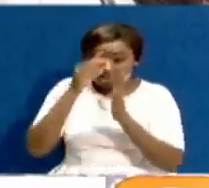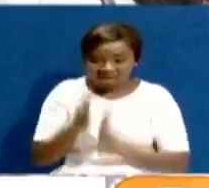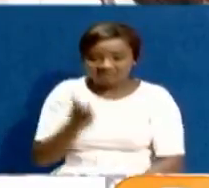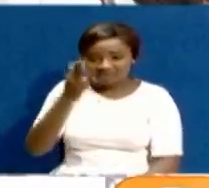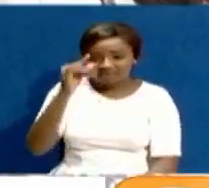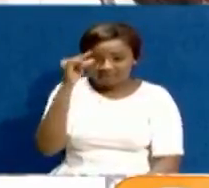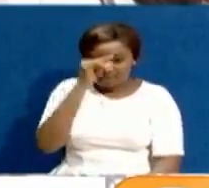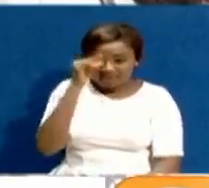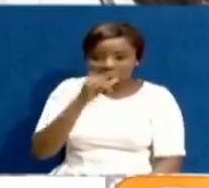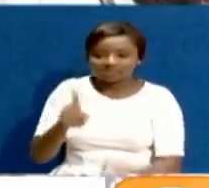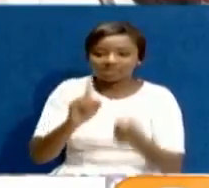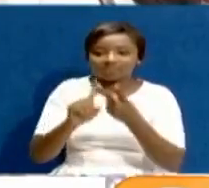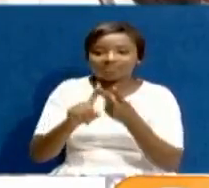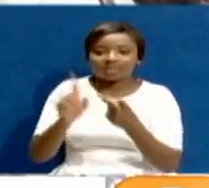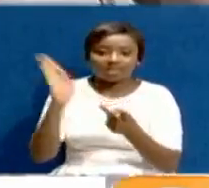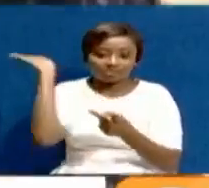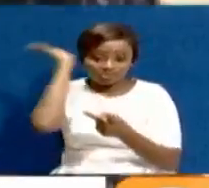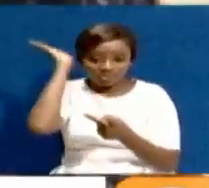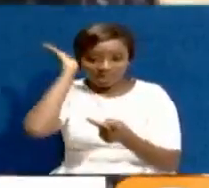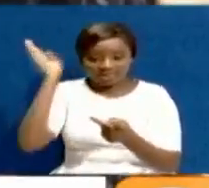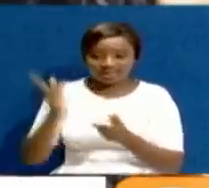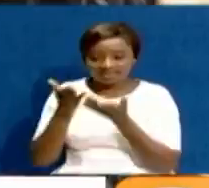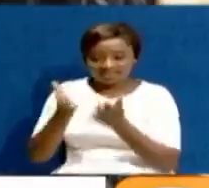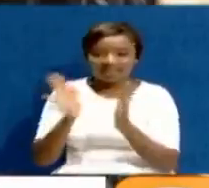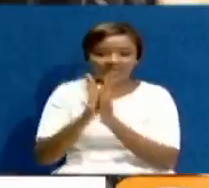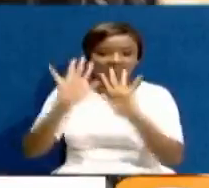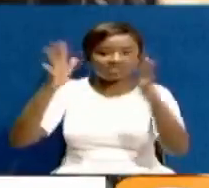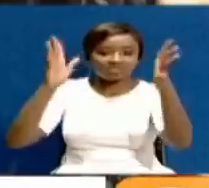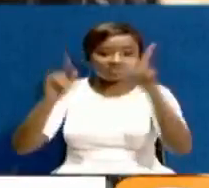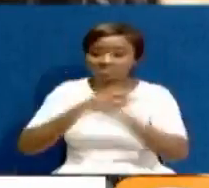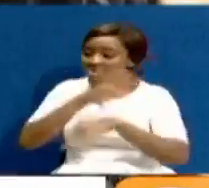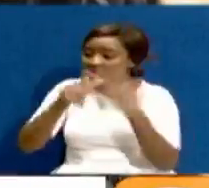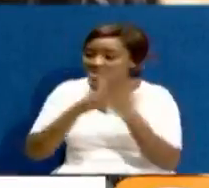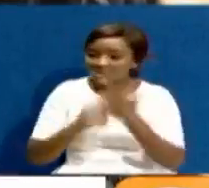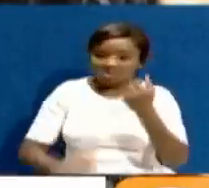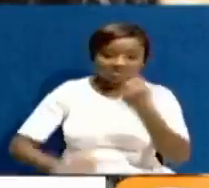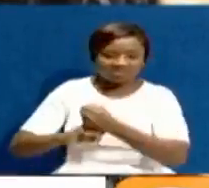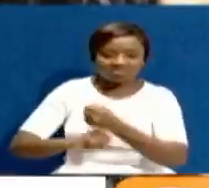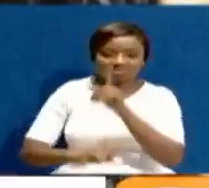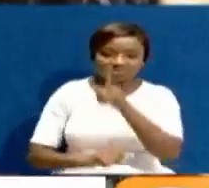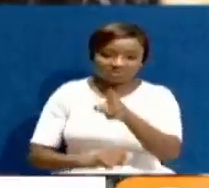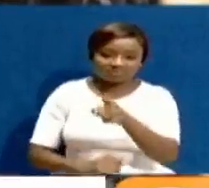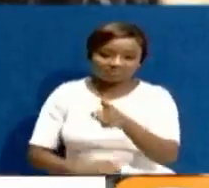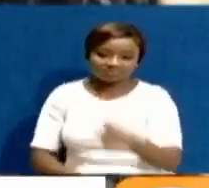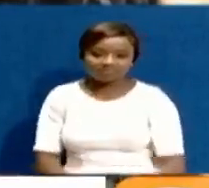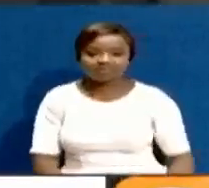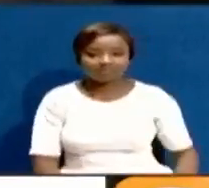Kurane and former Majority Leader Edan Duale, attended the ceremony collectively endorsing the late senator's son.